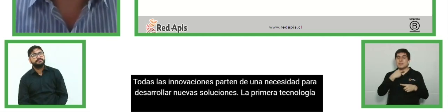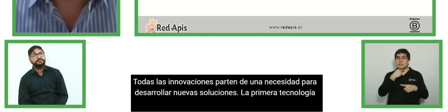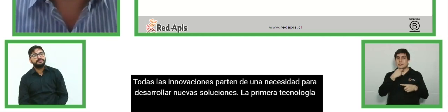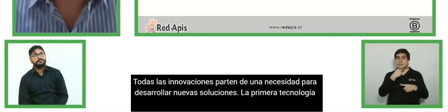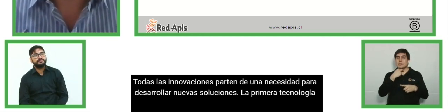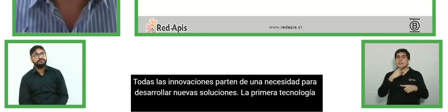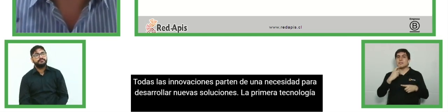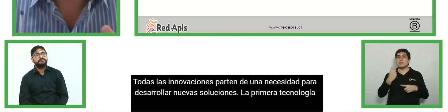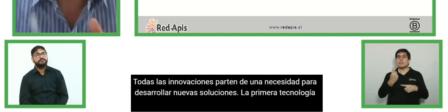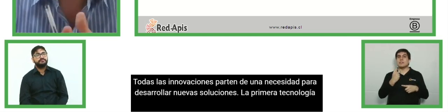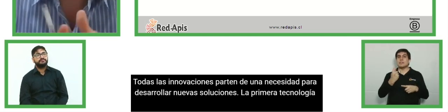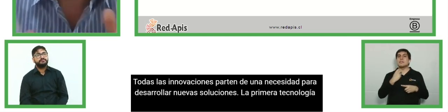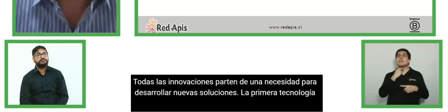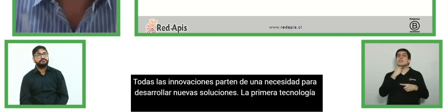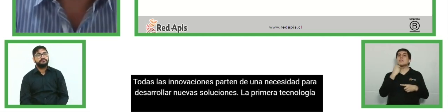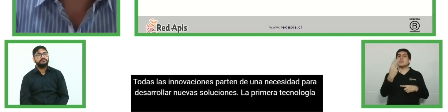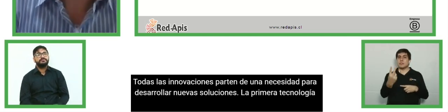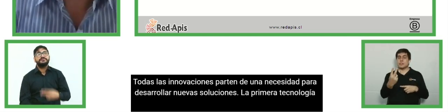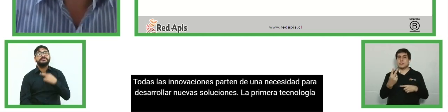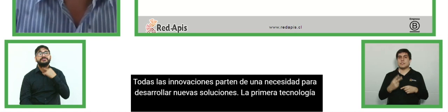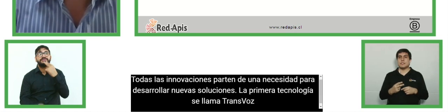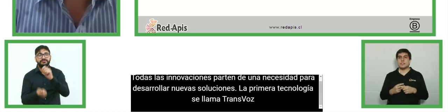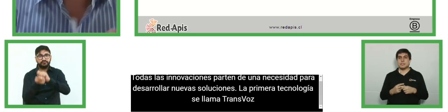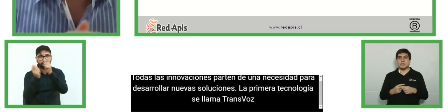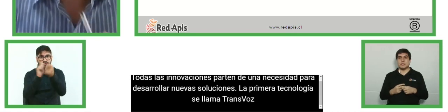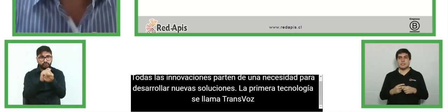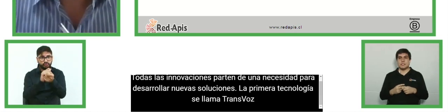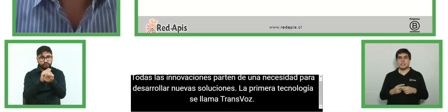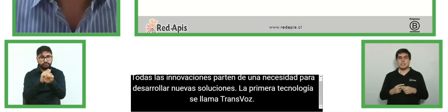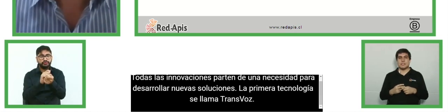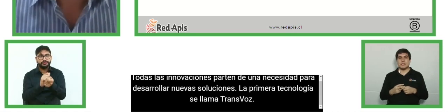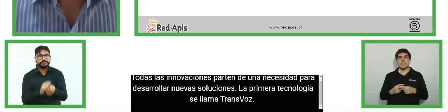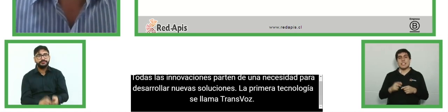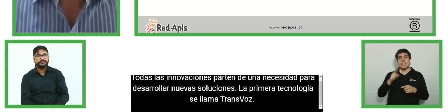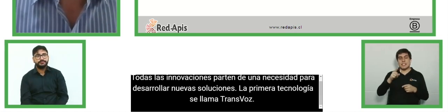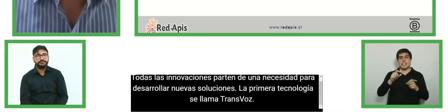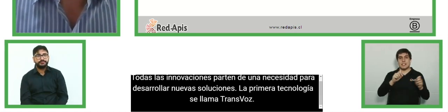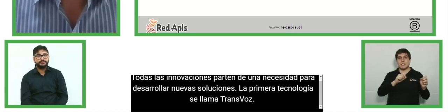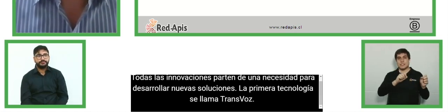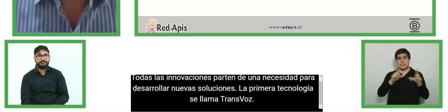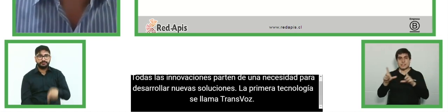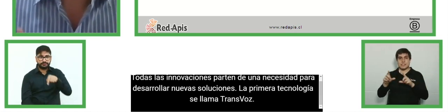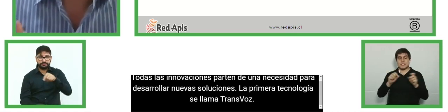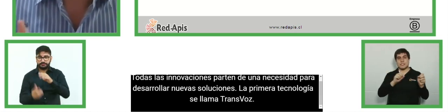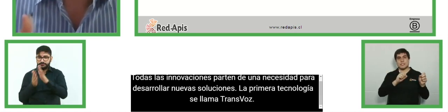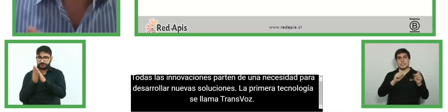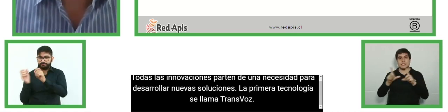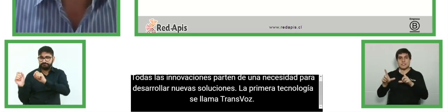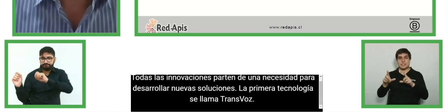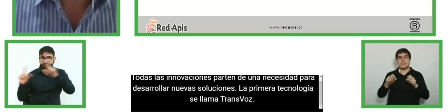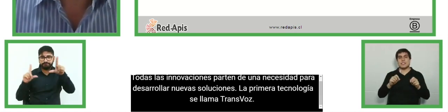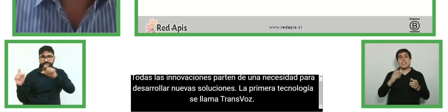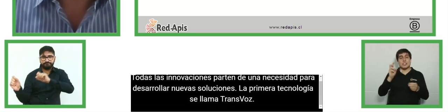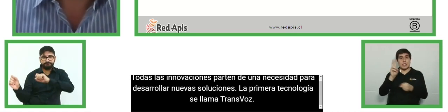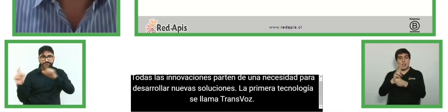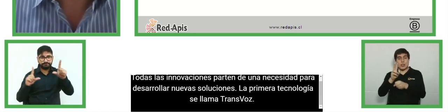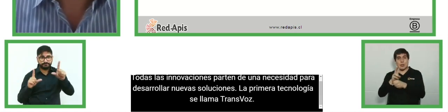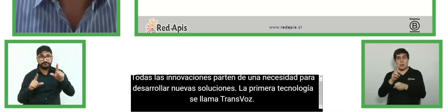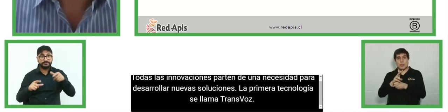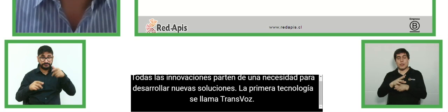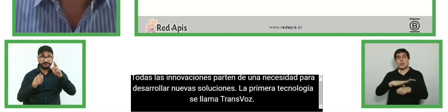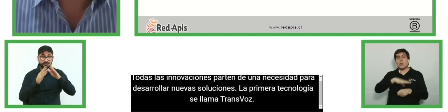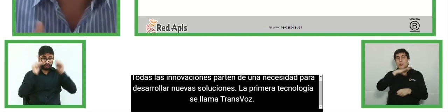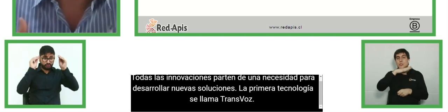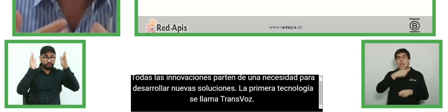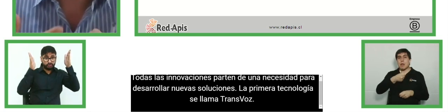workflow as it works from left to right. In classrooms, teachers use microphones, very similar as the